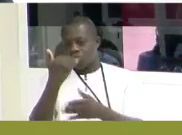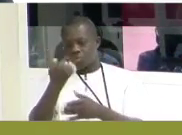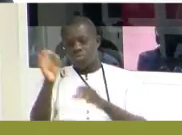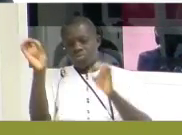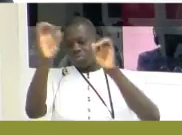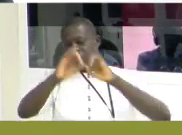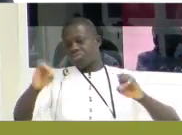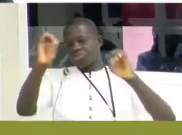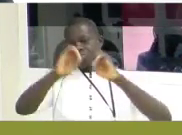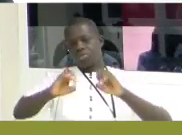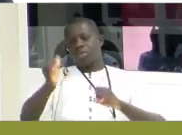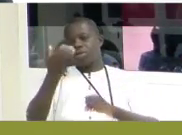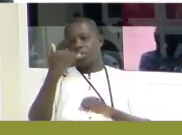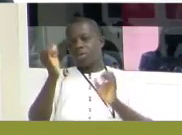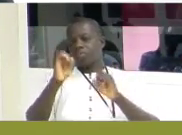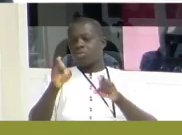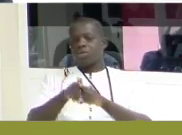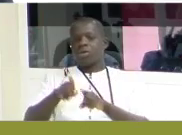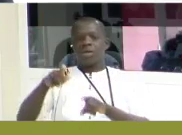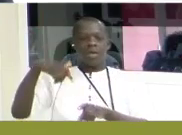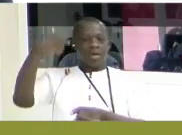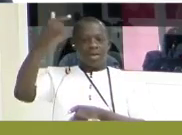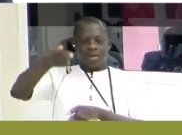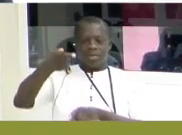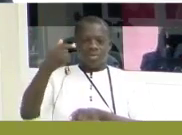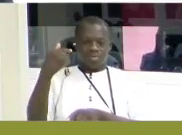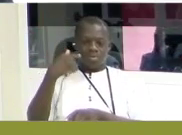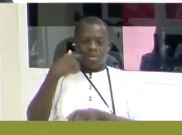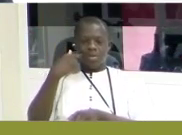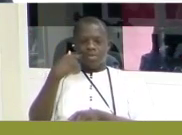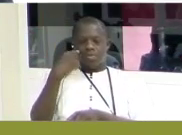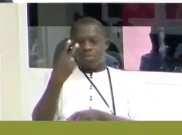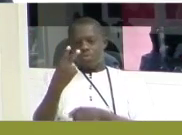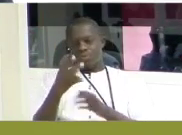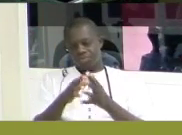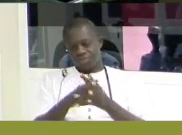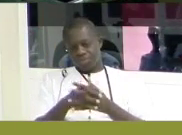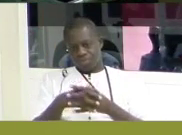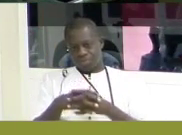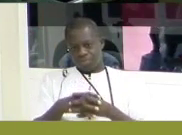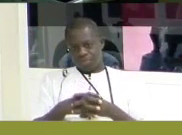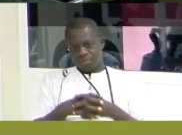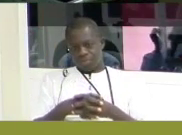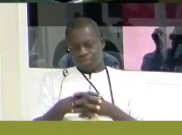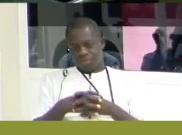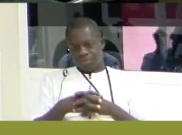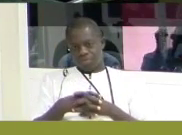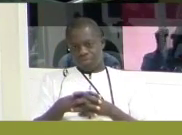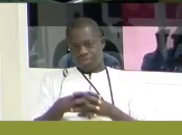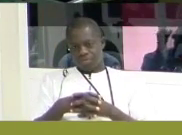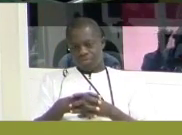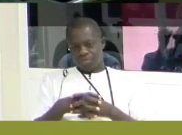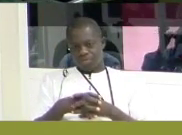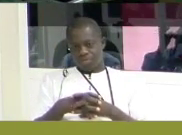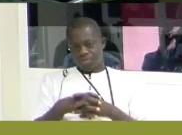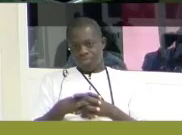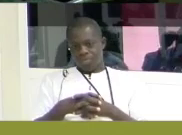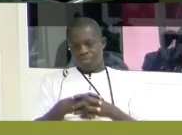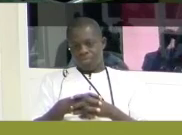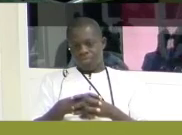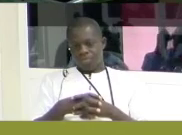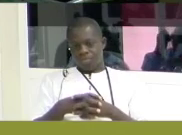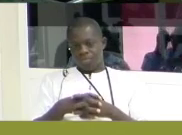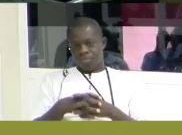day until the next day. That was day 2. And just before we move on to day 2, can you tell